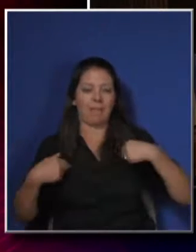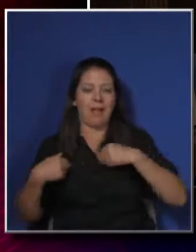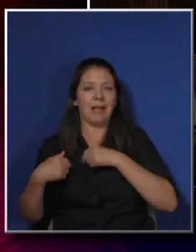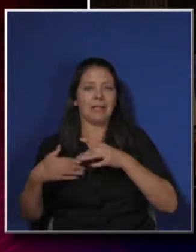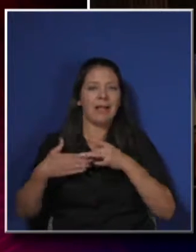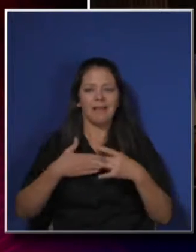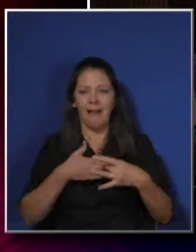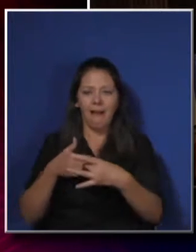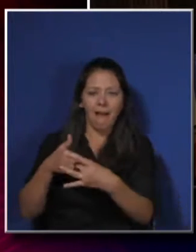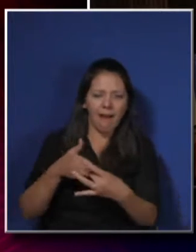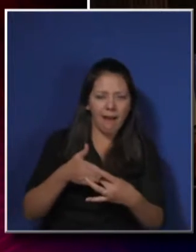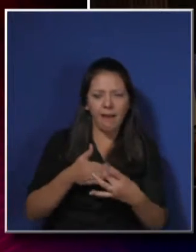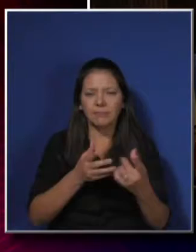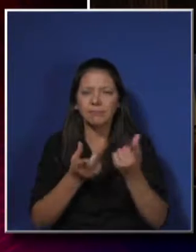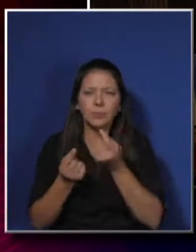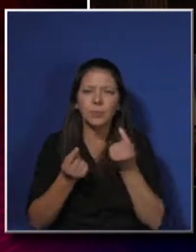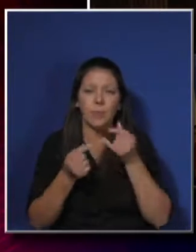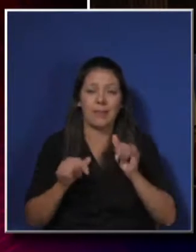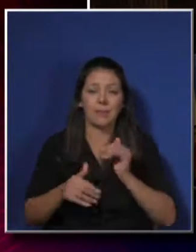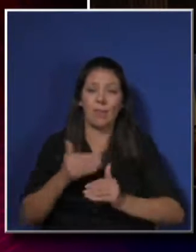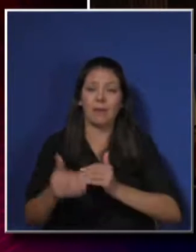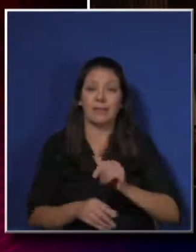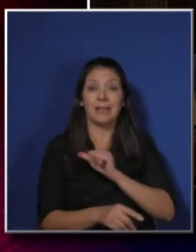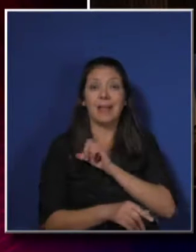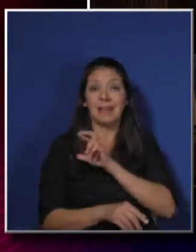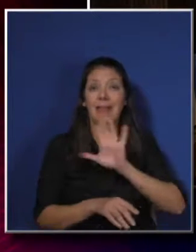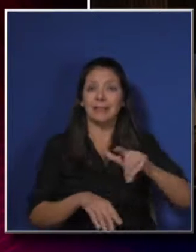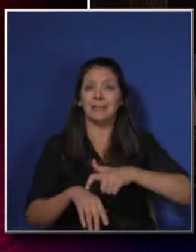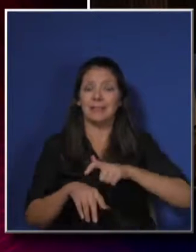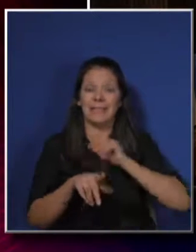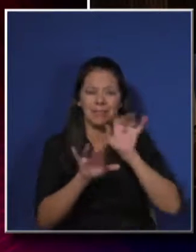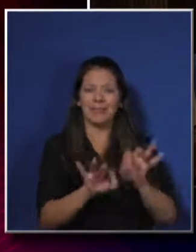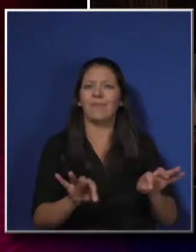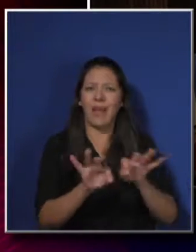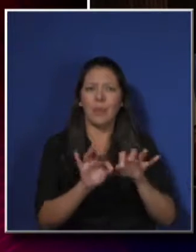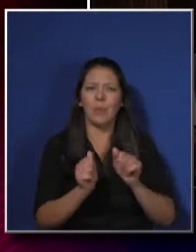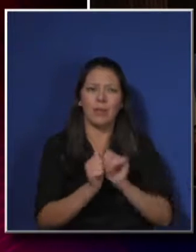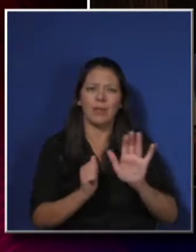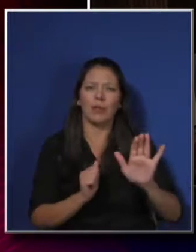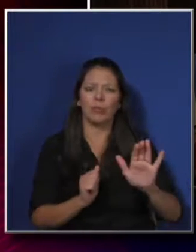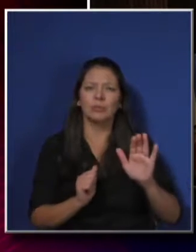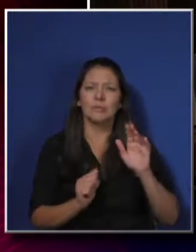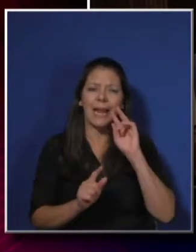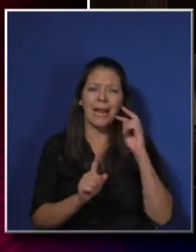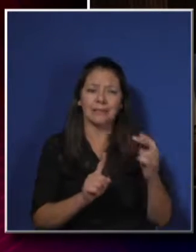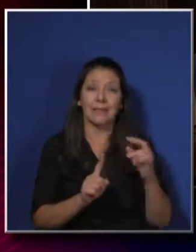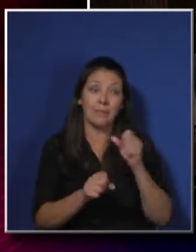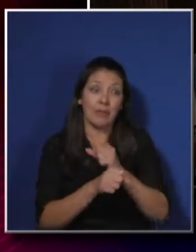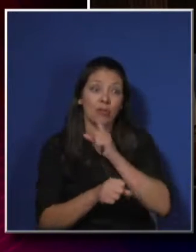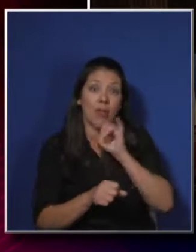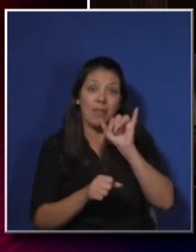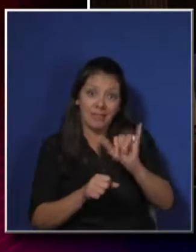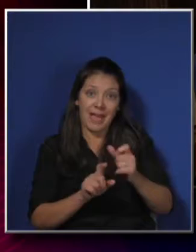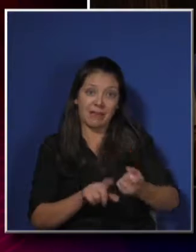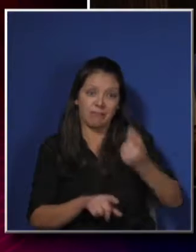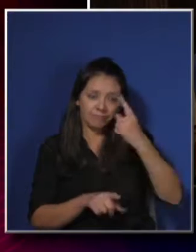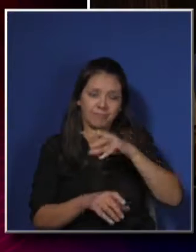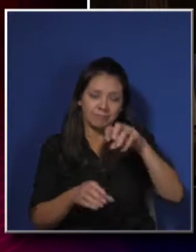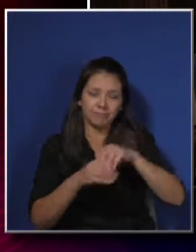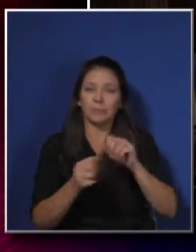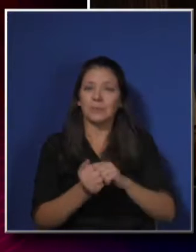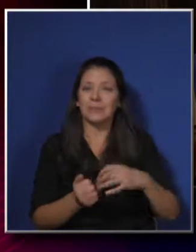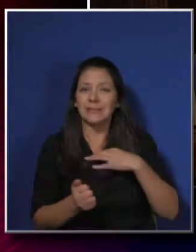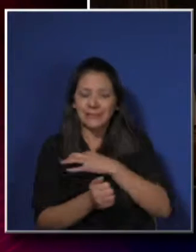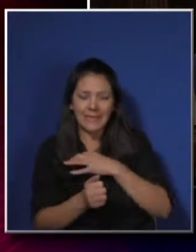process. Annette's time is valuable in an asset standpoint of making sure that's translated with staff and what we're doing,